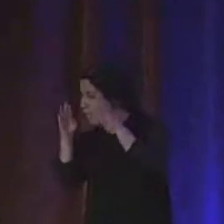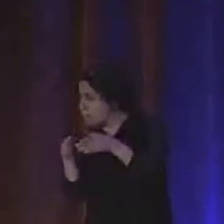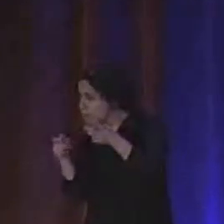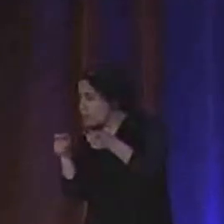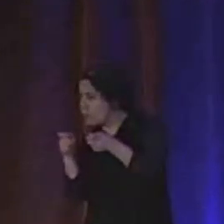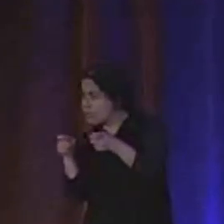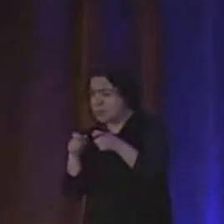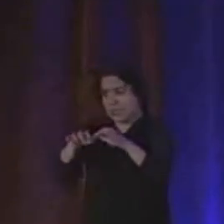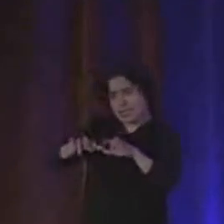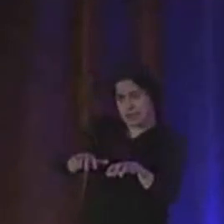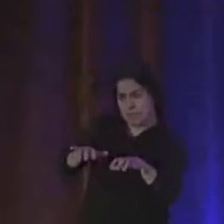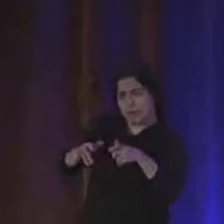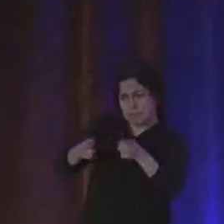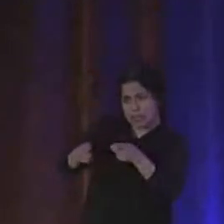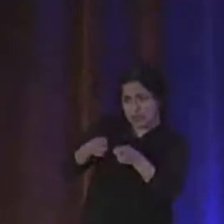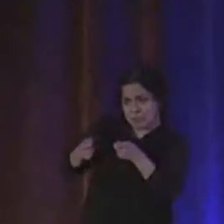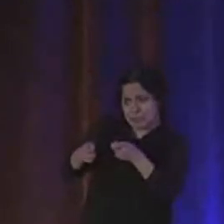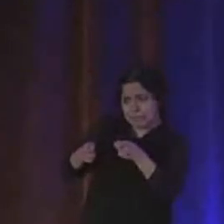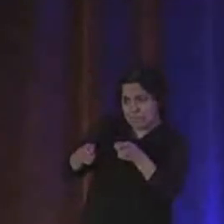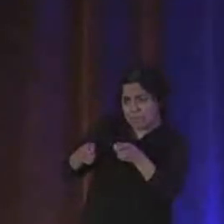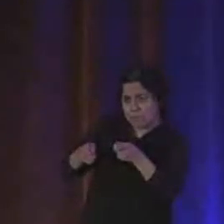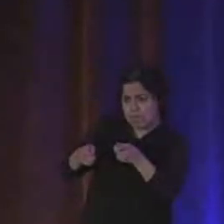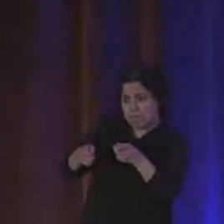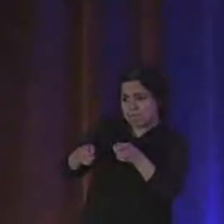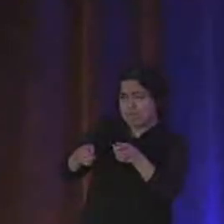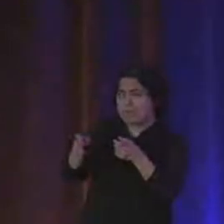get keyboard management.